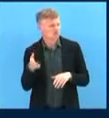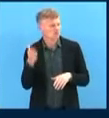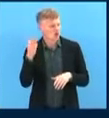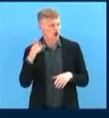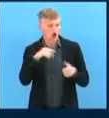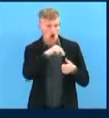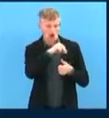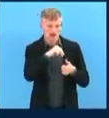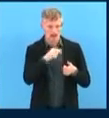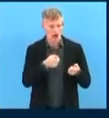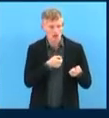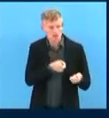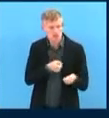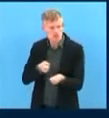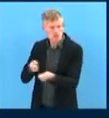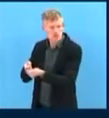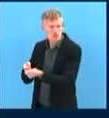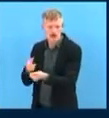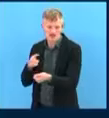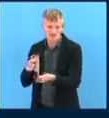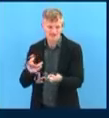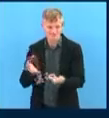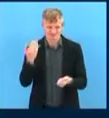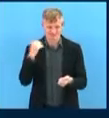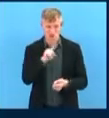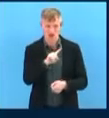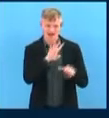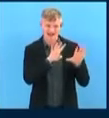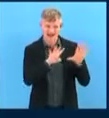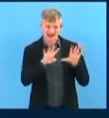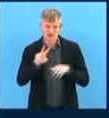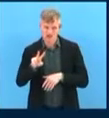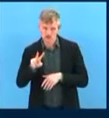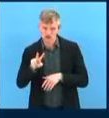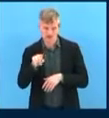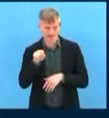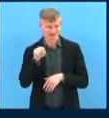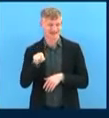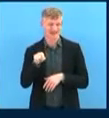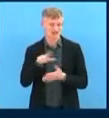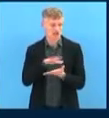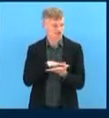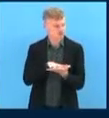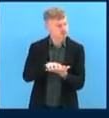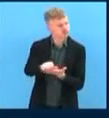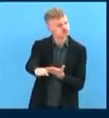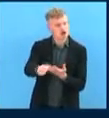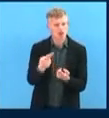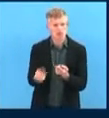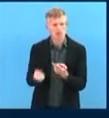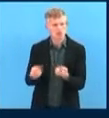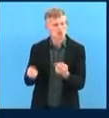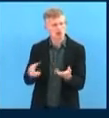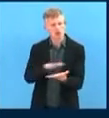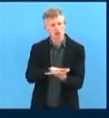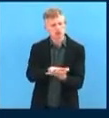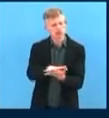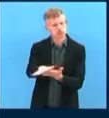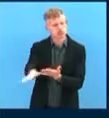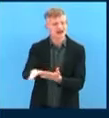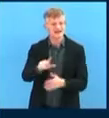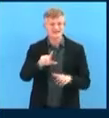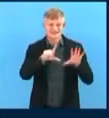during the Khojaly genocide of 1992. As a result of this crime against humanity, 76 children